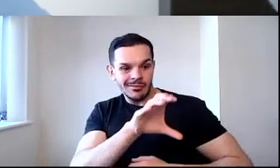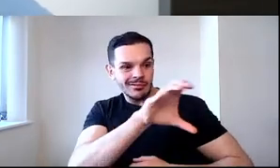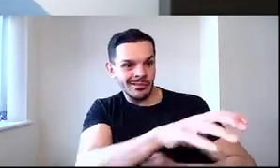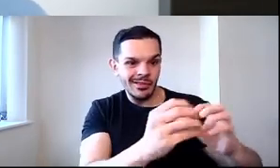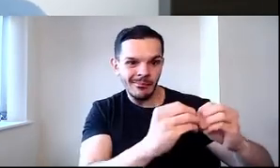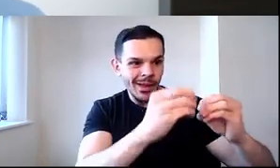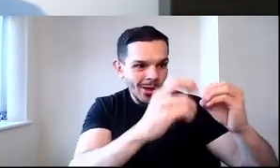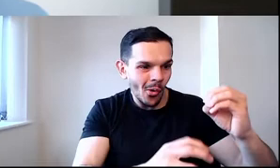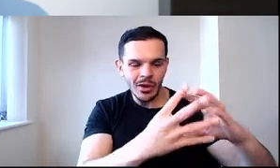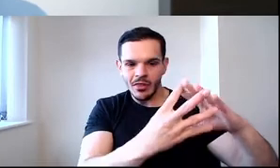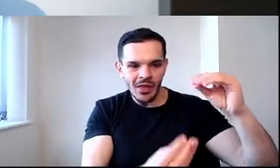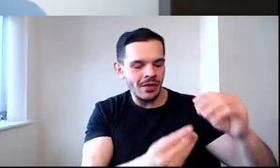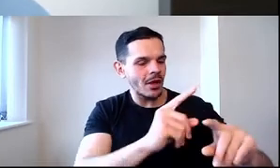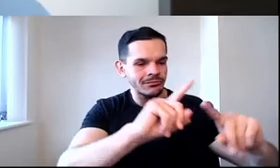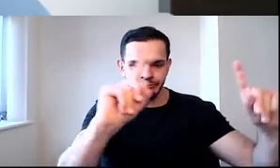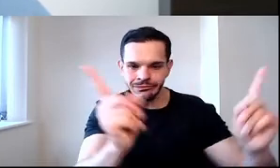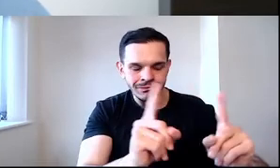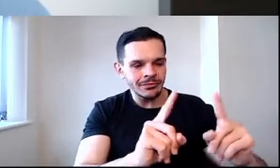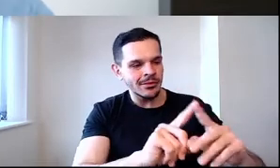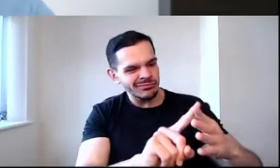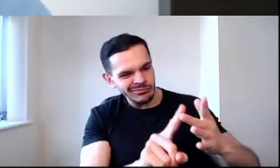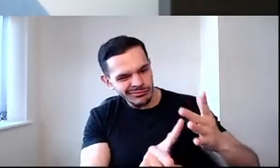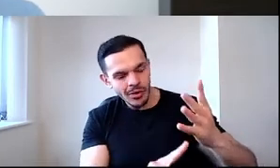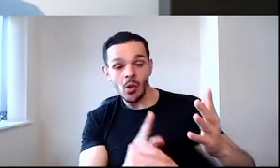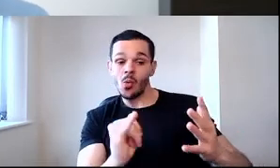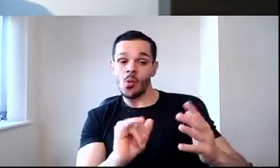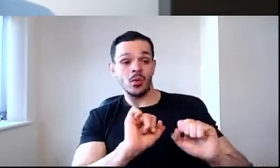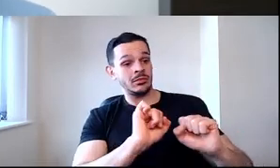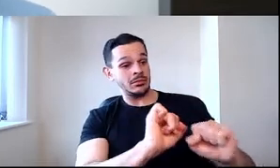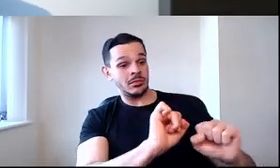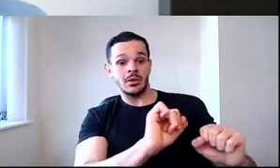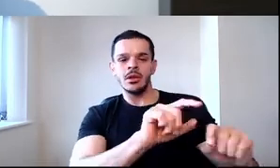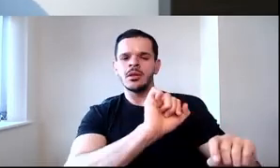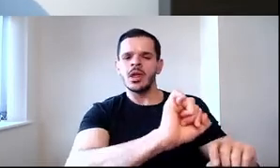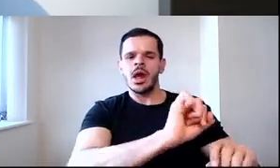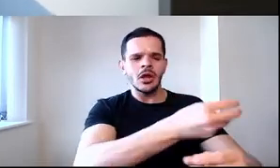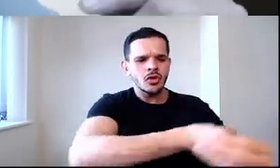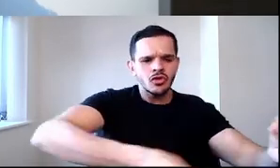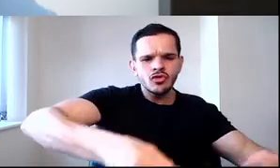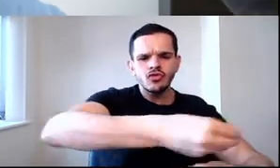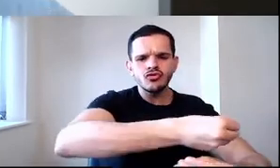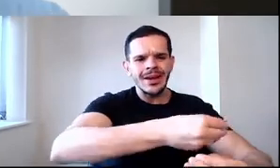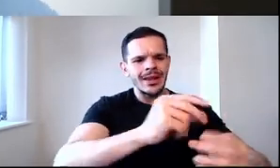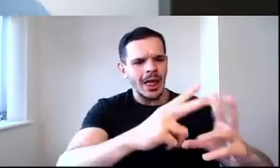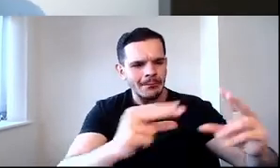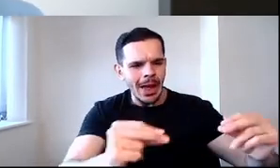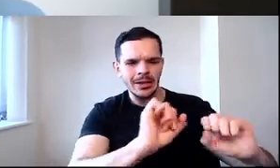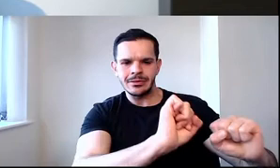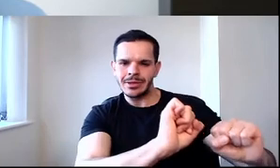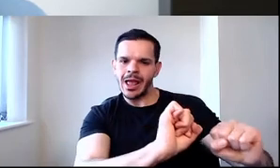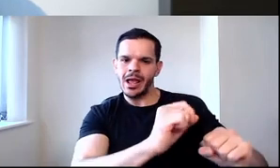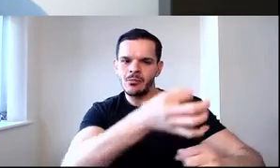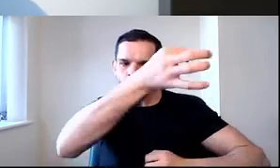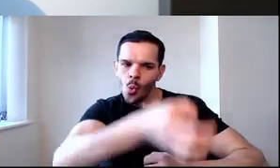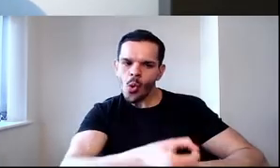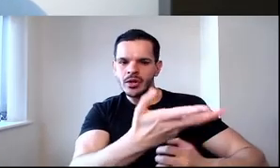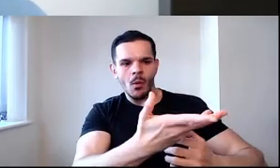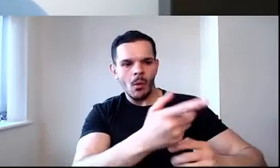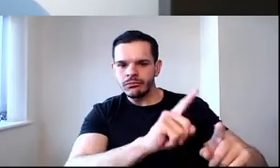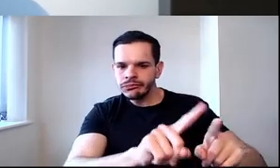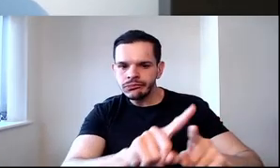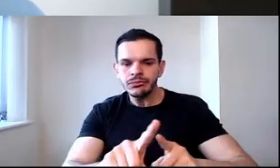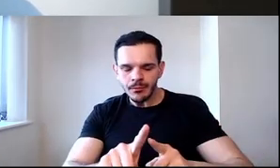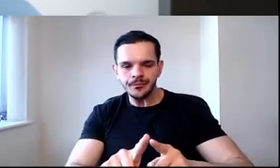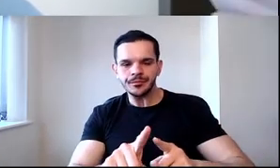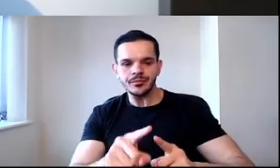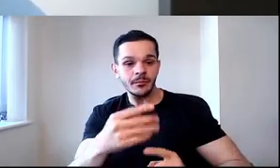another crypto asset, a native crypto asset to that platform. And that native crypto asset of that platform may